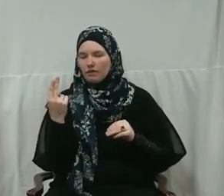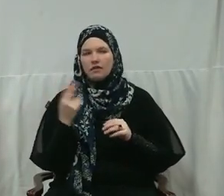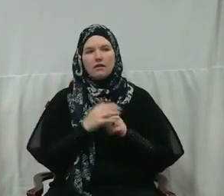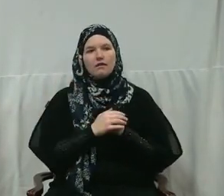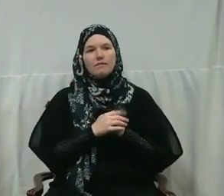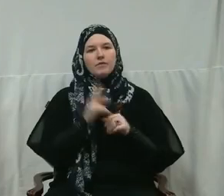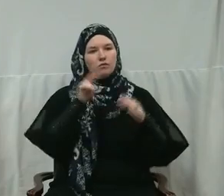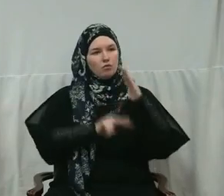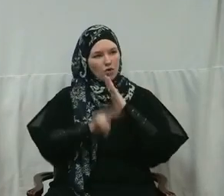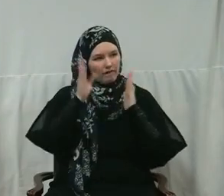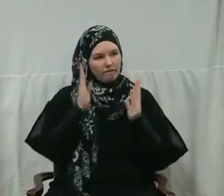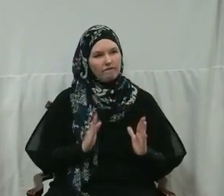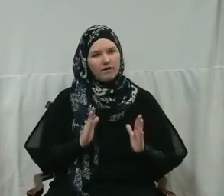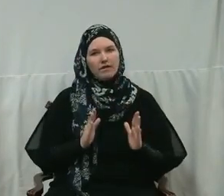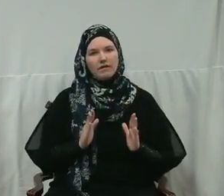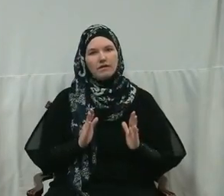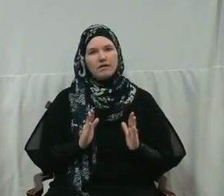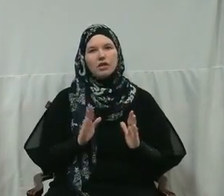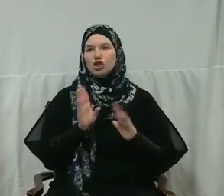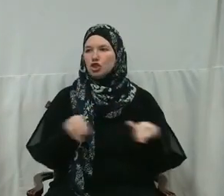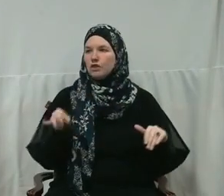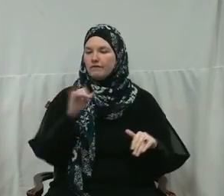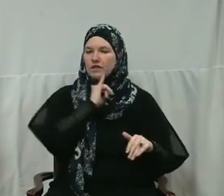A prophet was asked by the children of Israel,